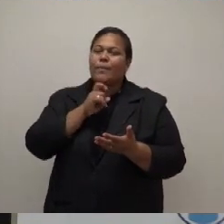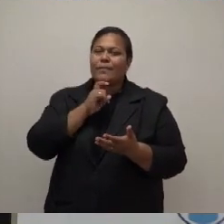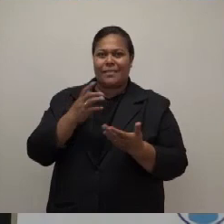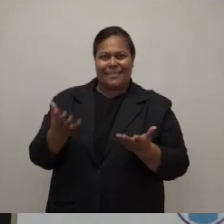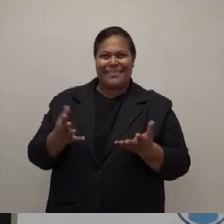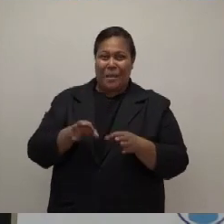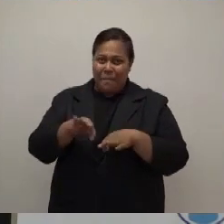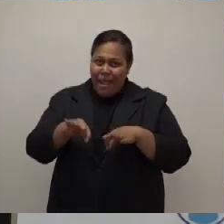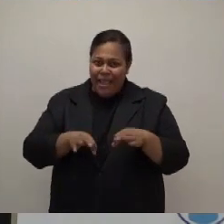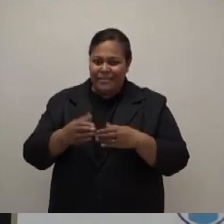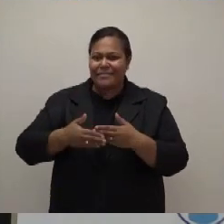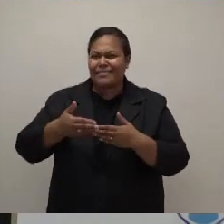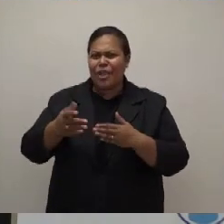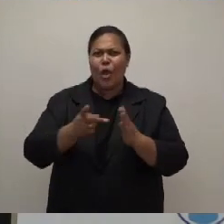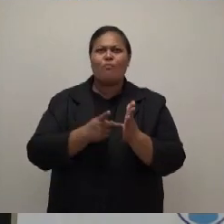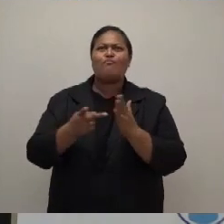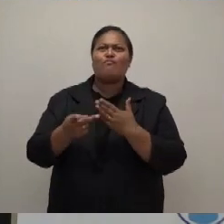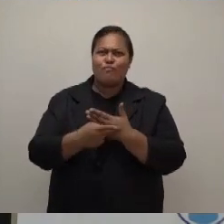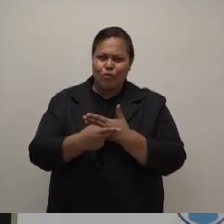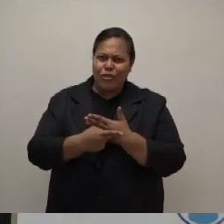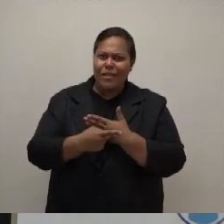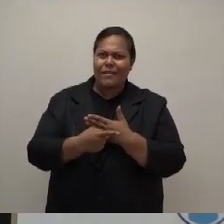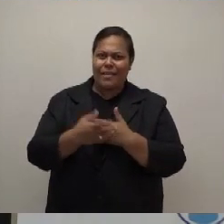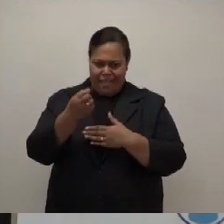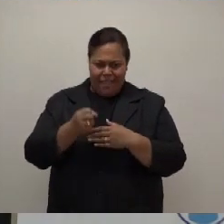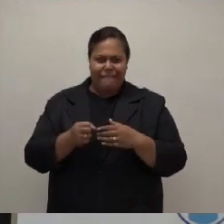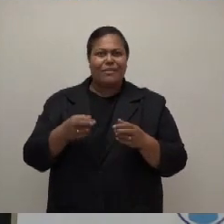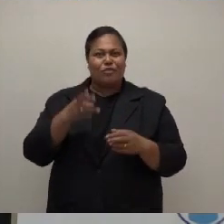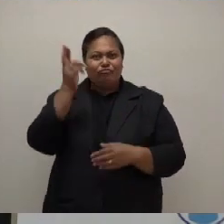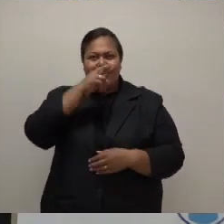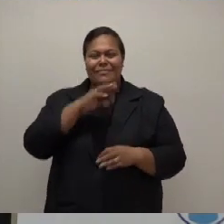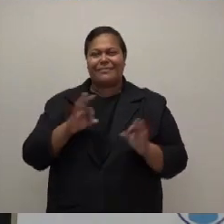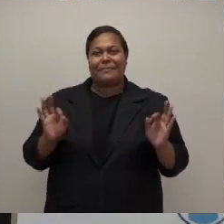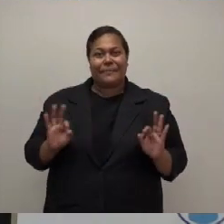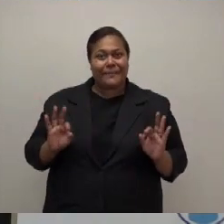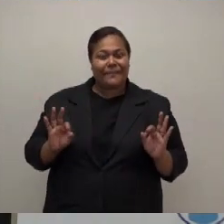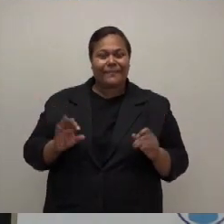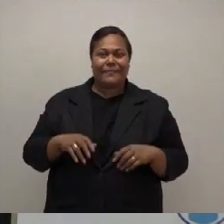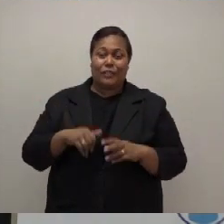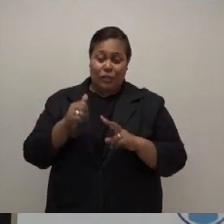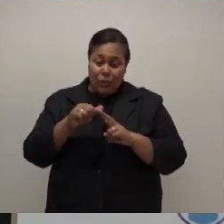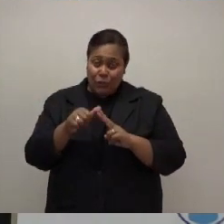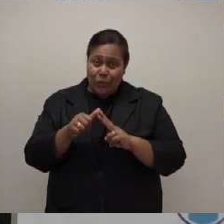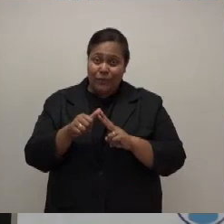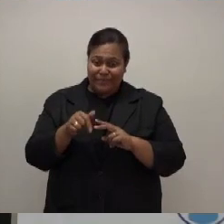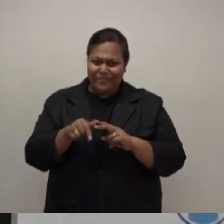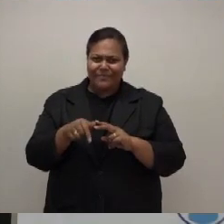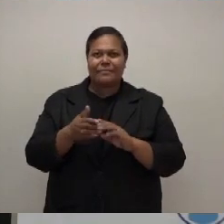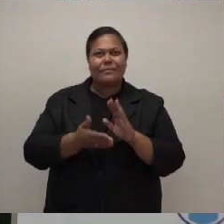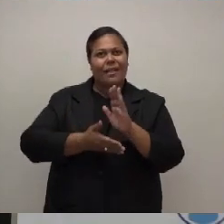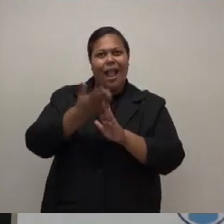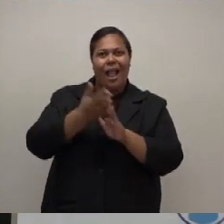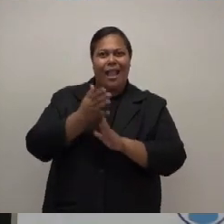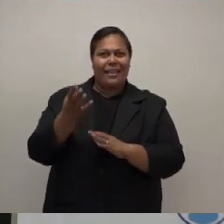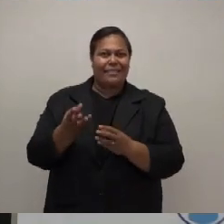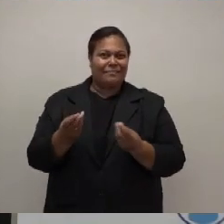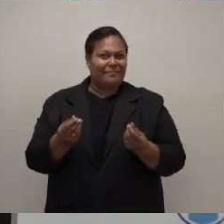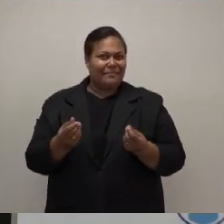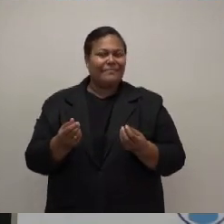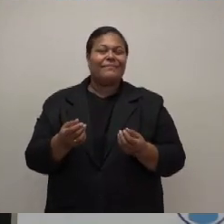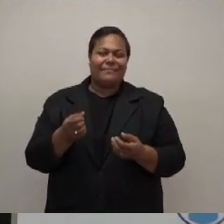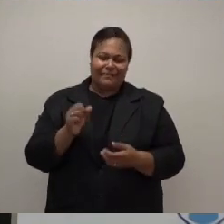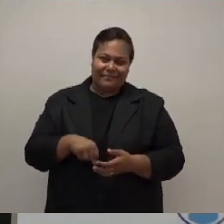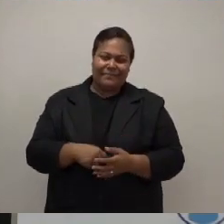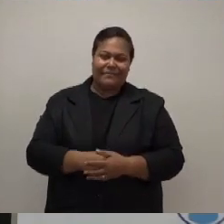We're talking about projects that are exceptionally risk-free, but also exceptionally high reward.